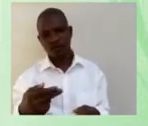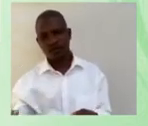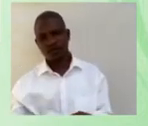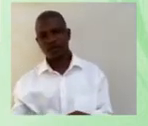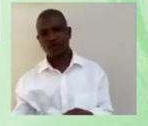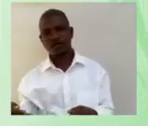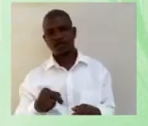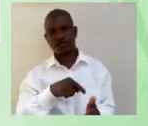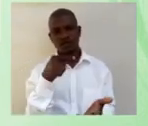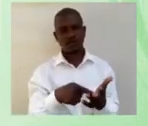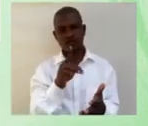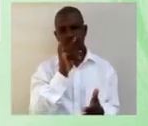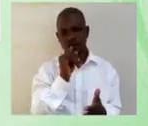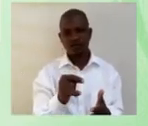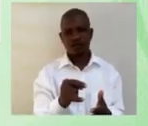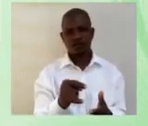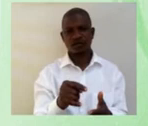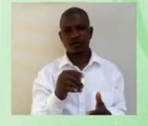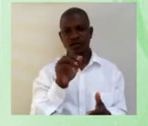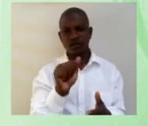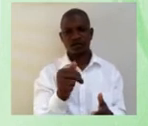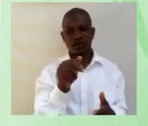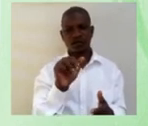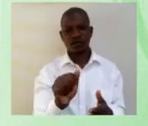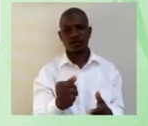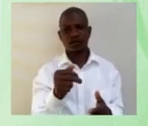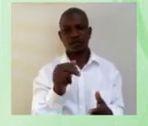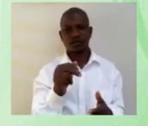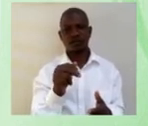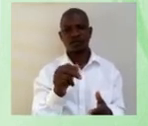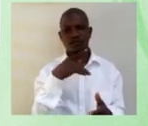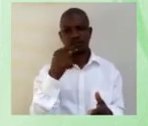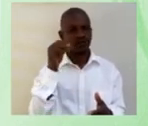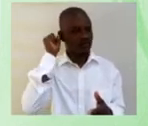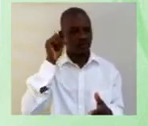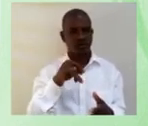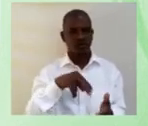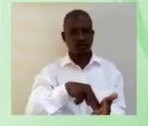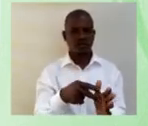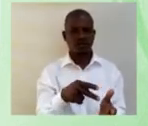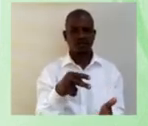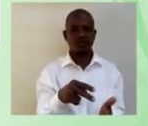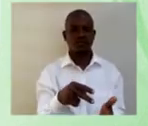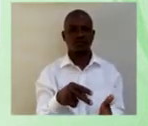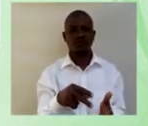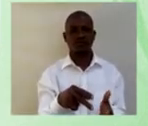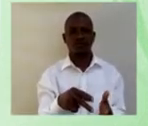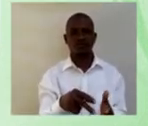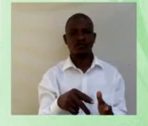ah. This one is ah, ah. The sound